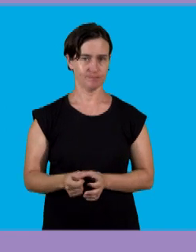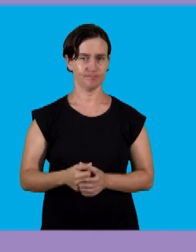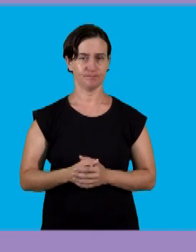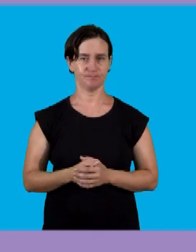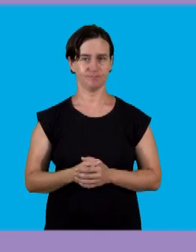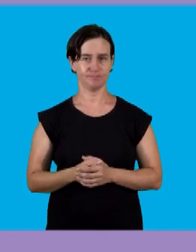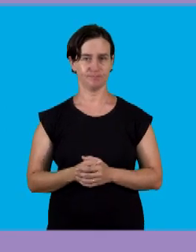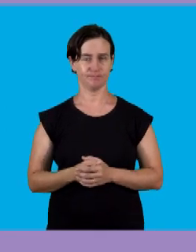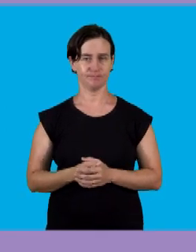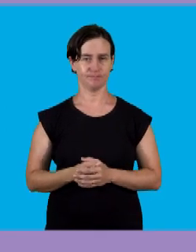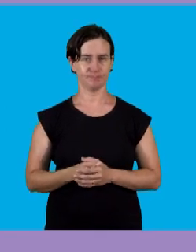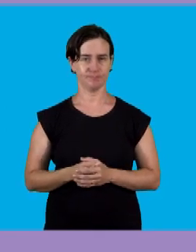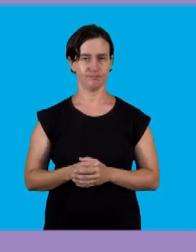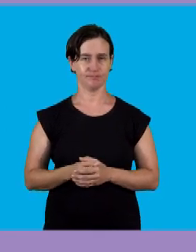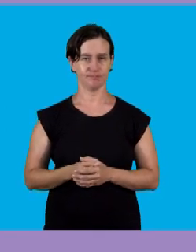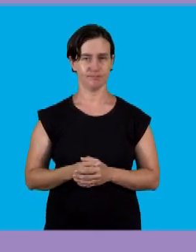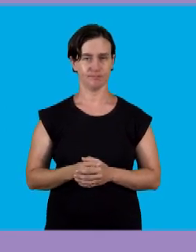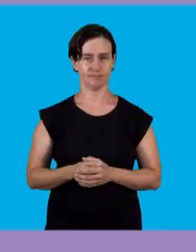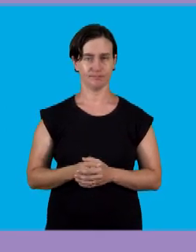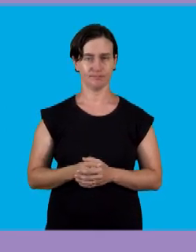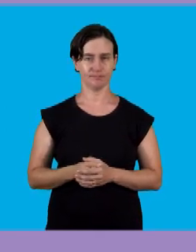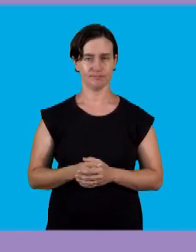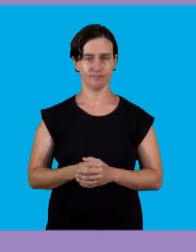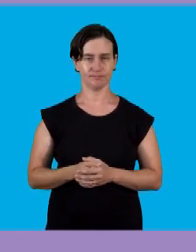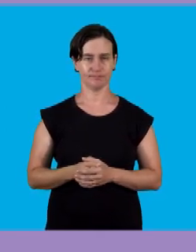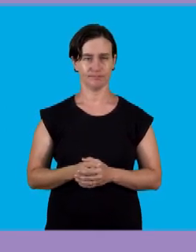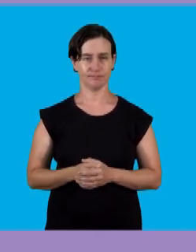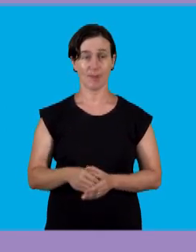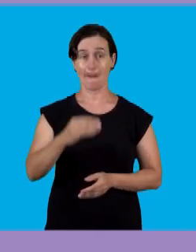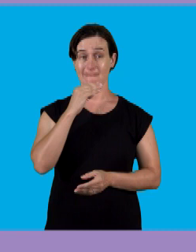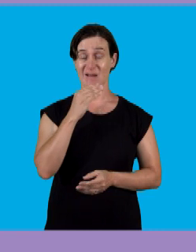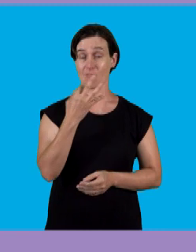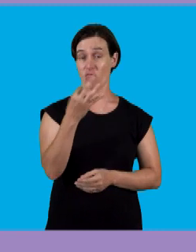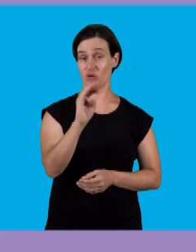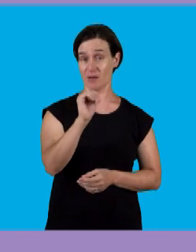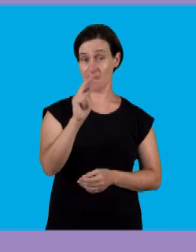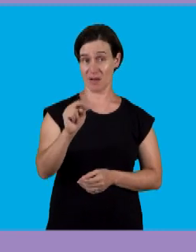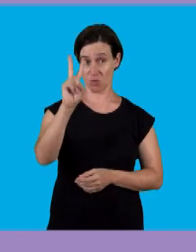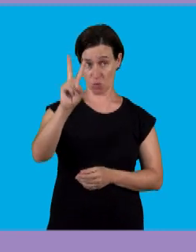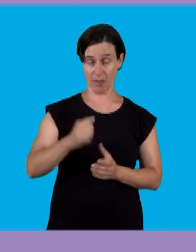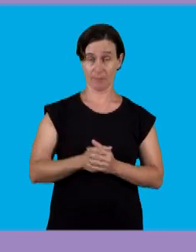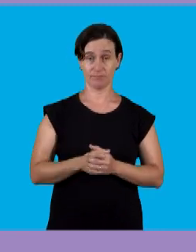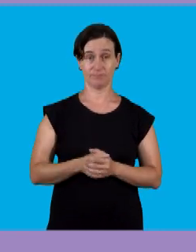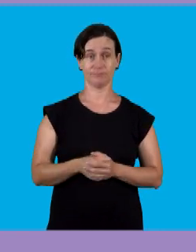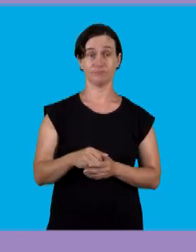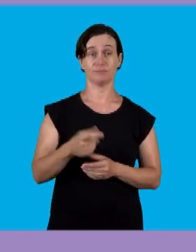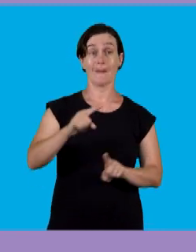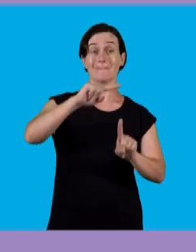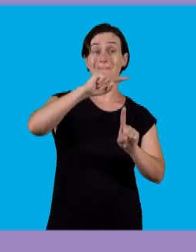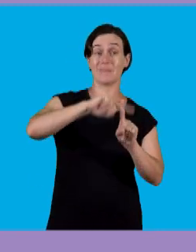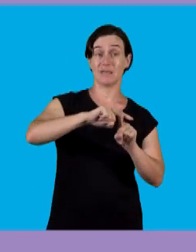be divided by the monomial. So we are going to have the 30mn squared